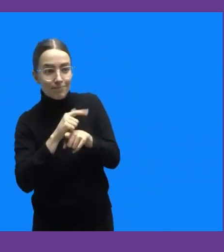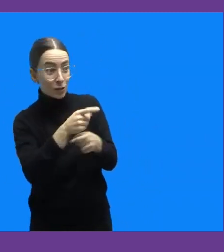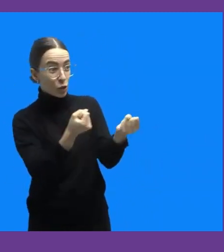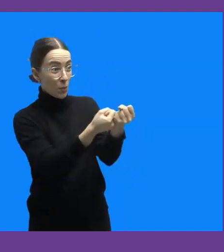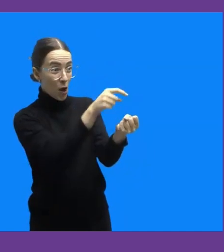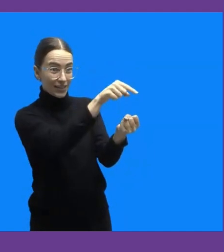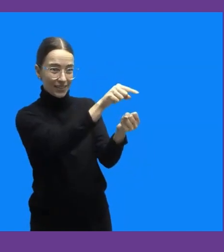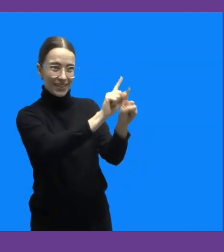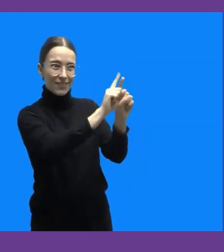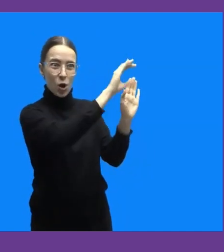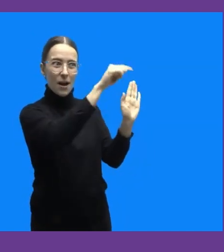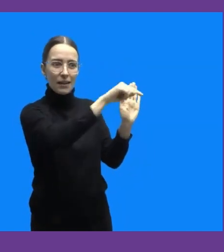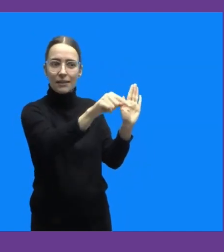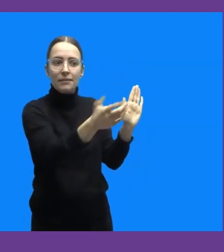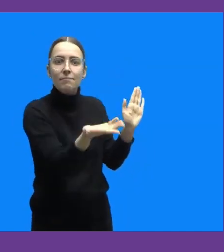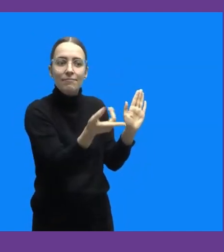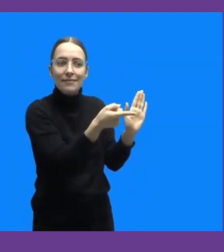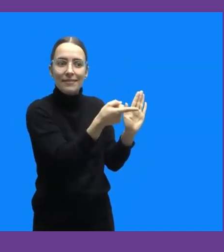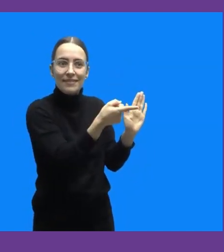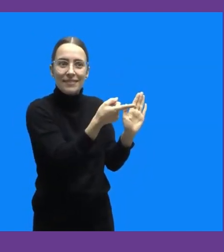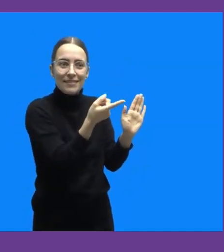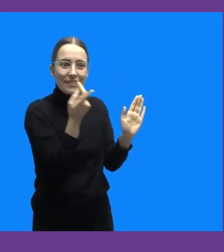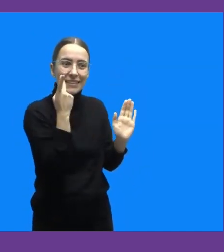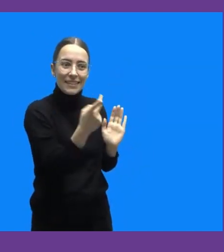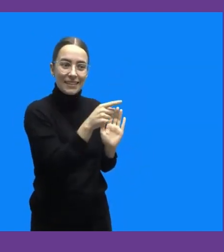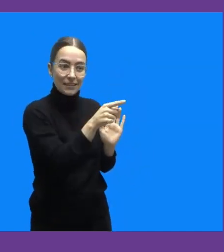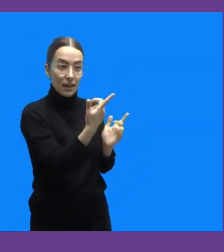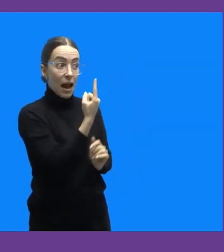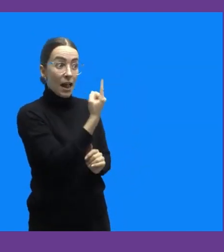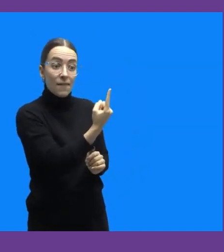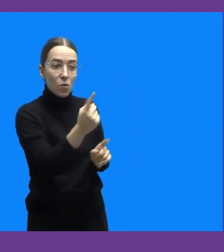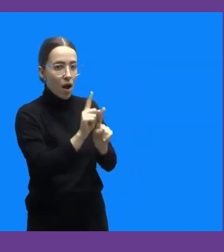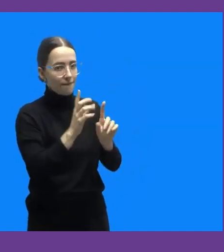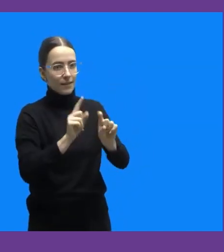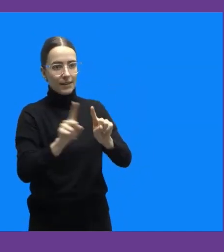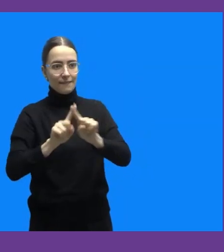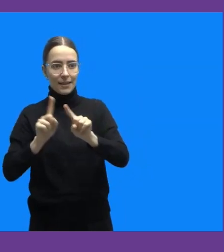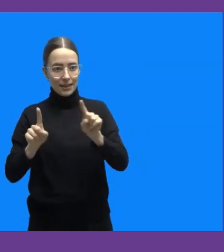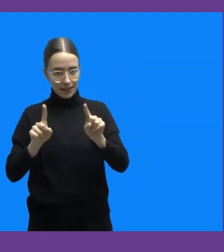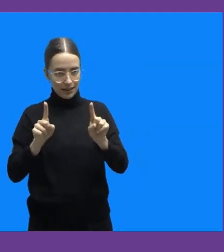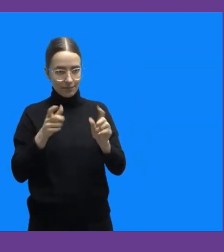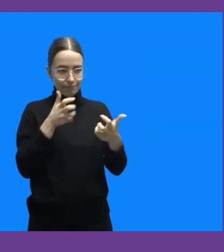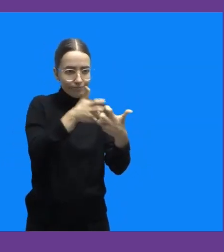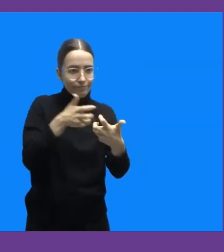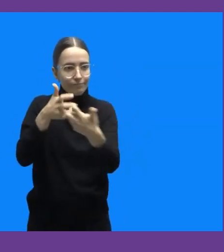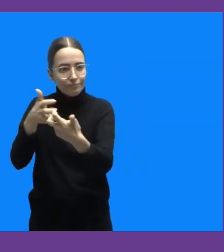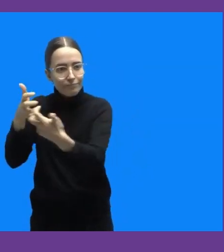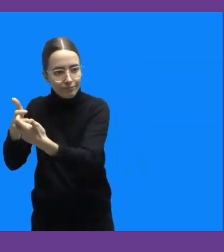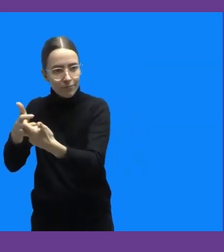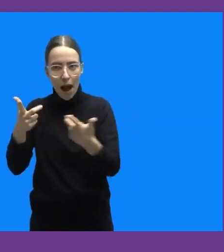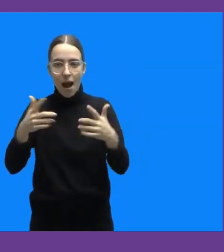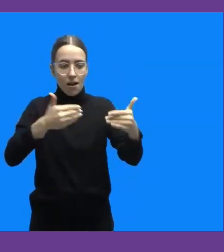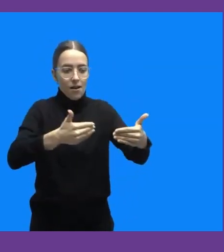on an individual basis has now grown and has become, much bigger. So from that point of view, we're in a good position in that, and there are